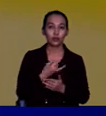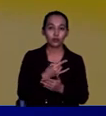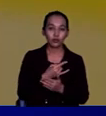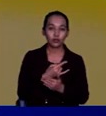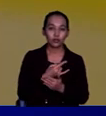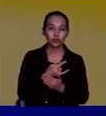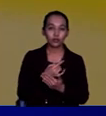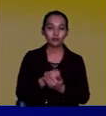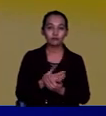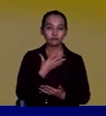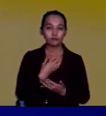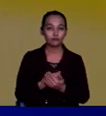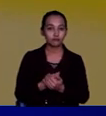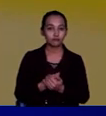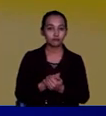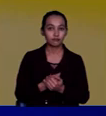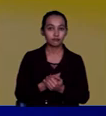Qo'g'irchoqnikimi?